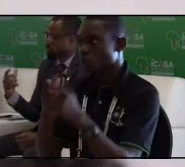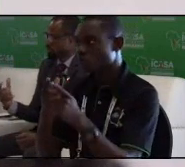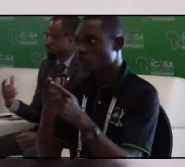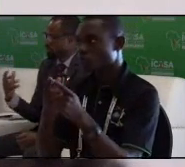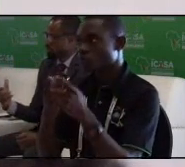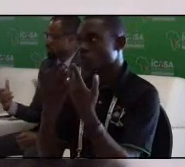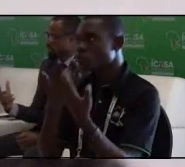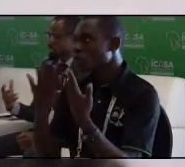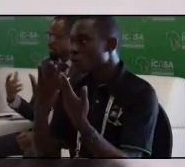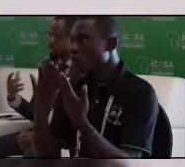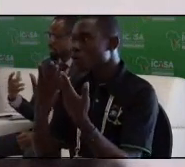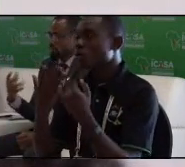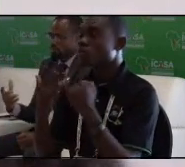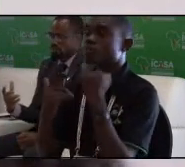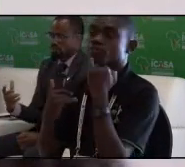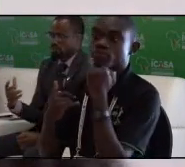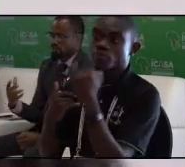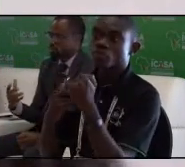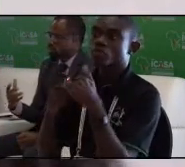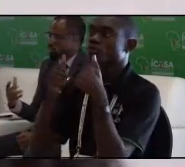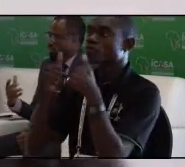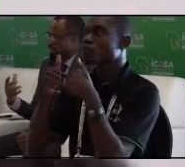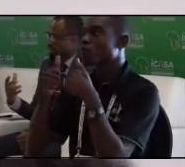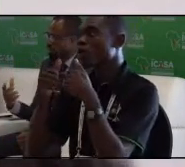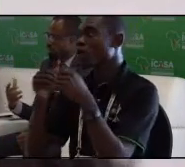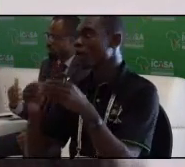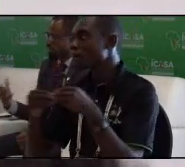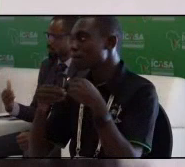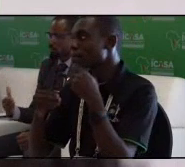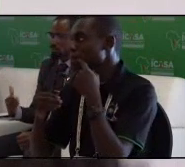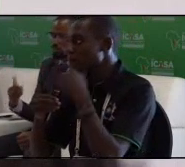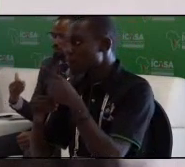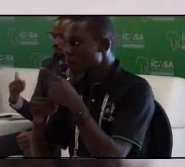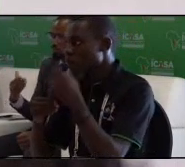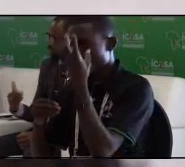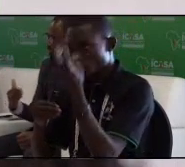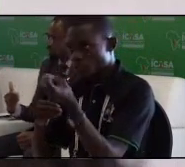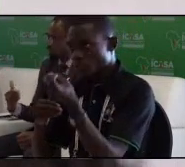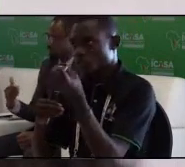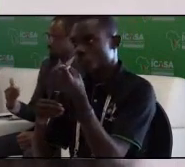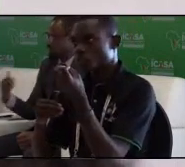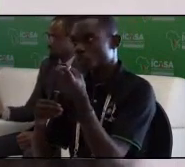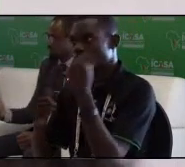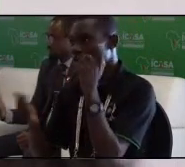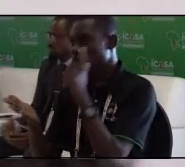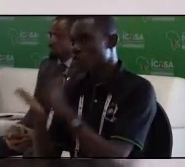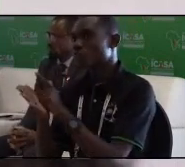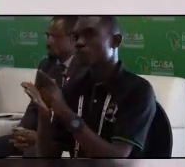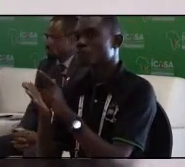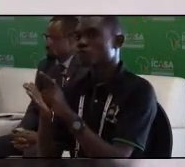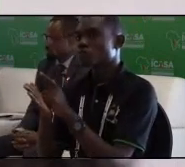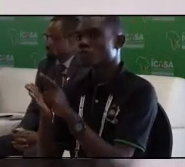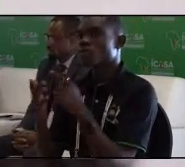the budgeting for the product is appropriate to be able to ensure that we can be able to provide for the